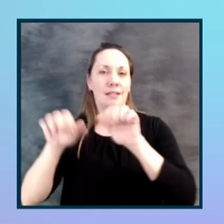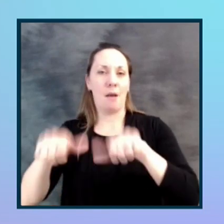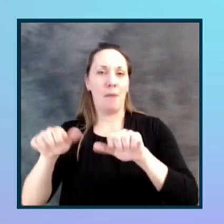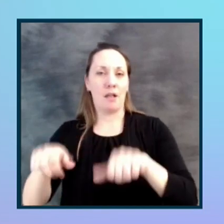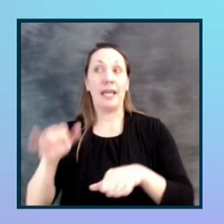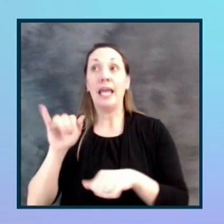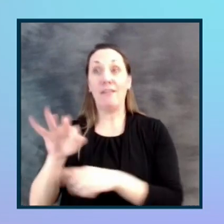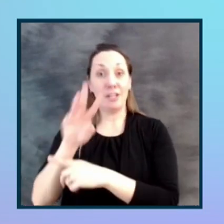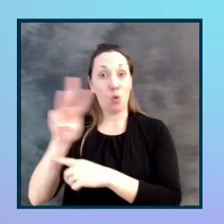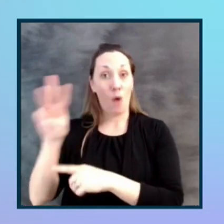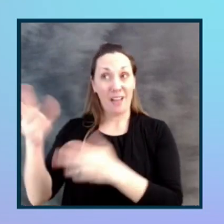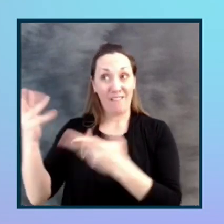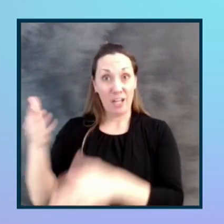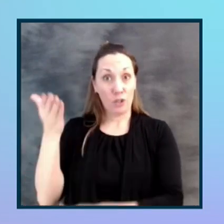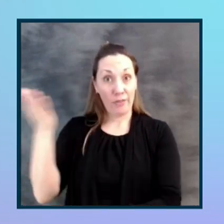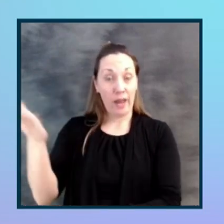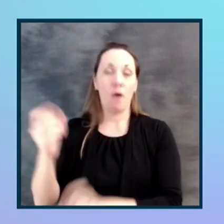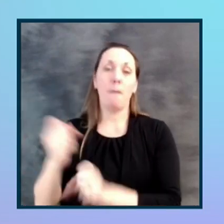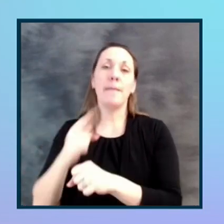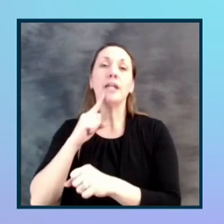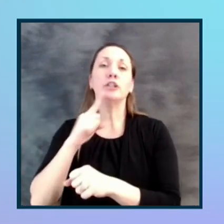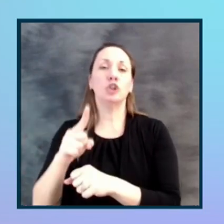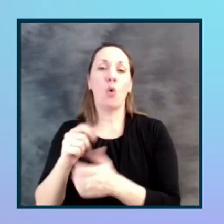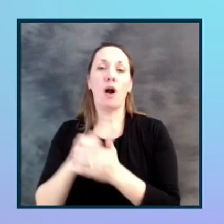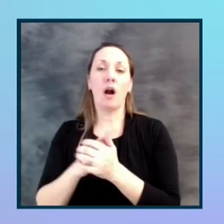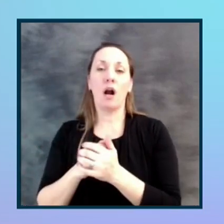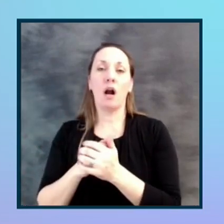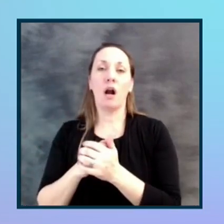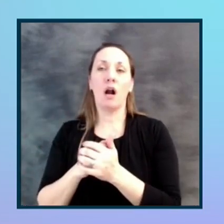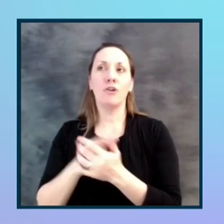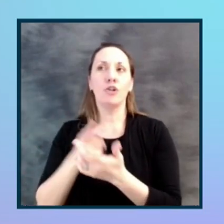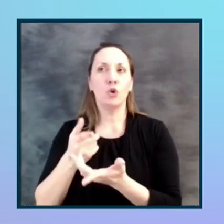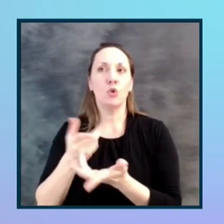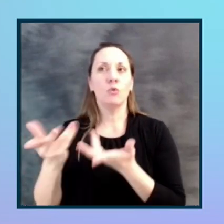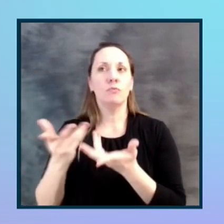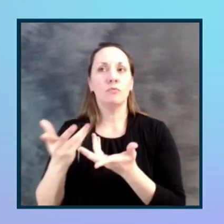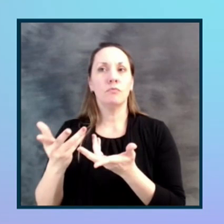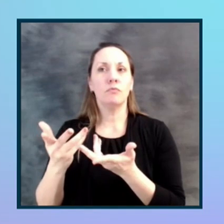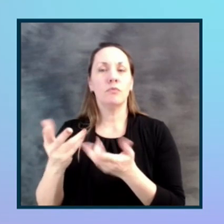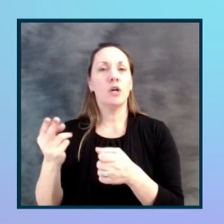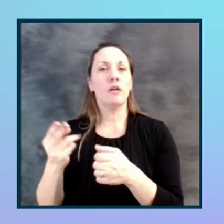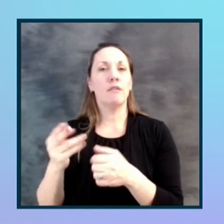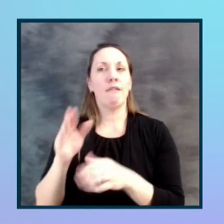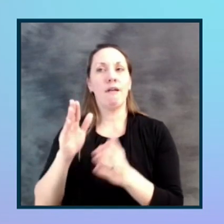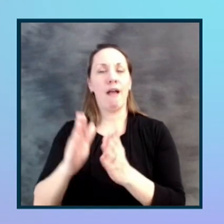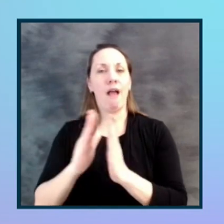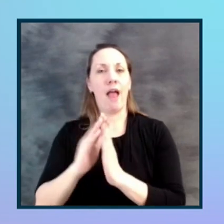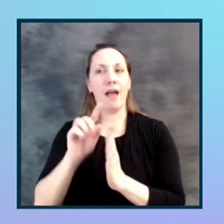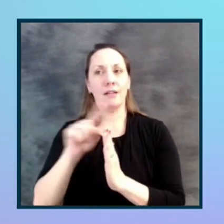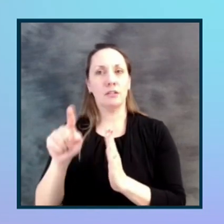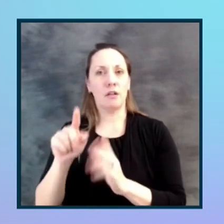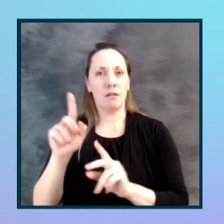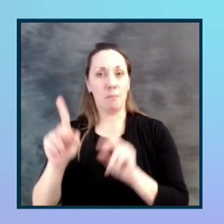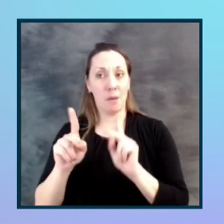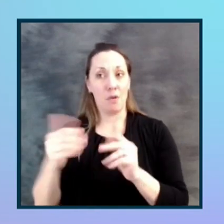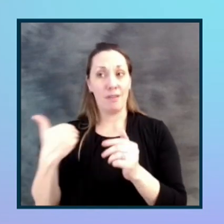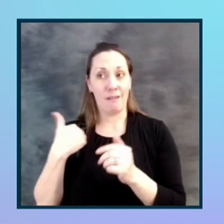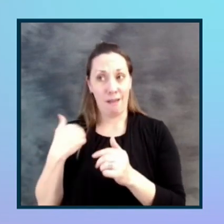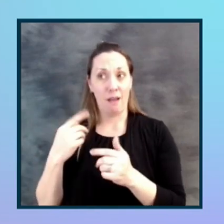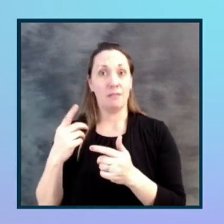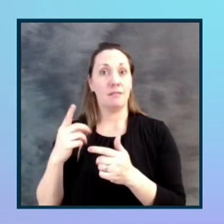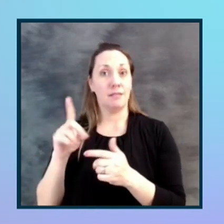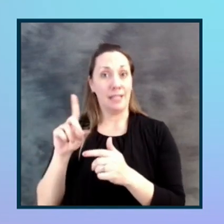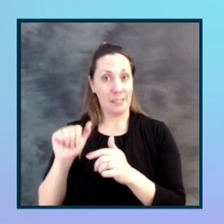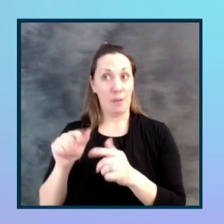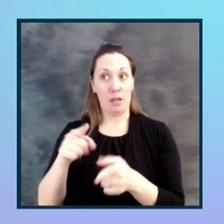make sure you tap into your panel of customers that has a disability representation to test and give feedback on your